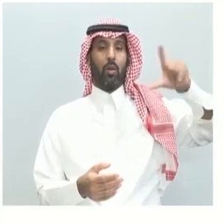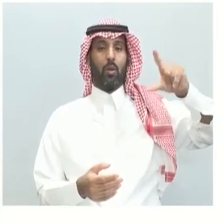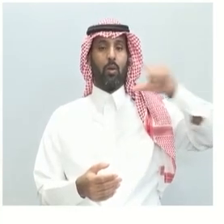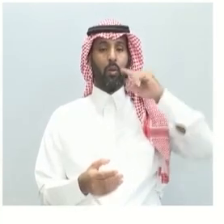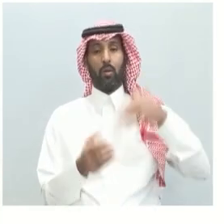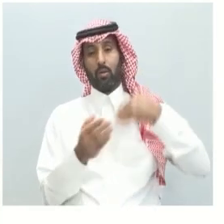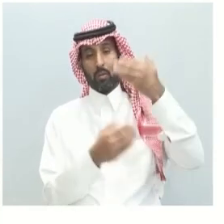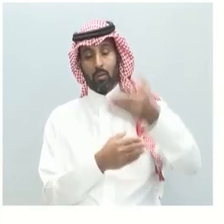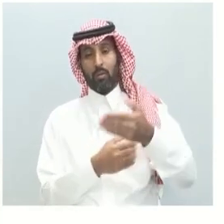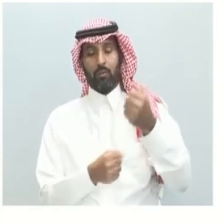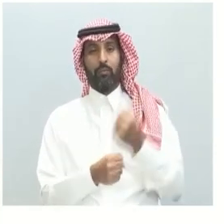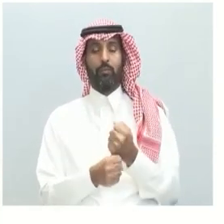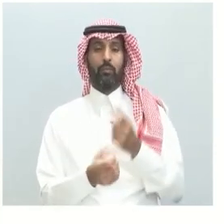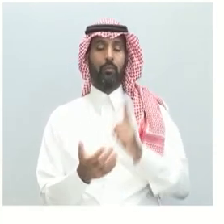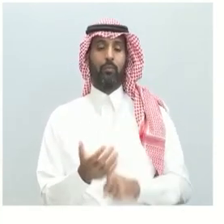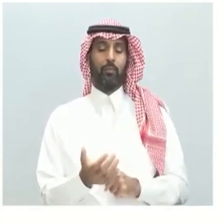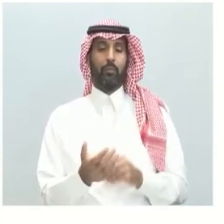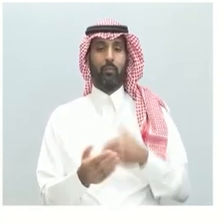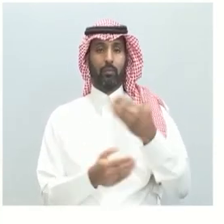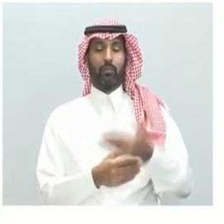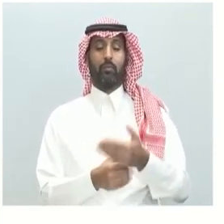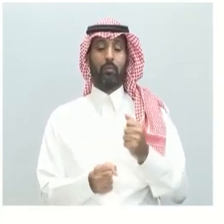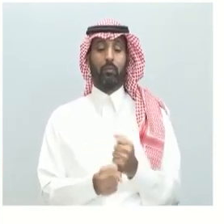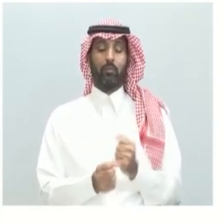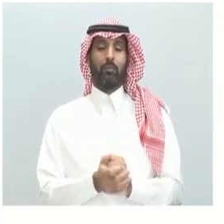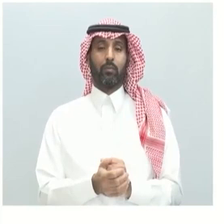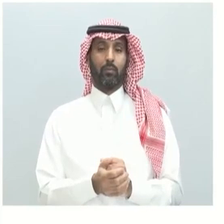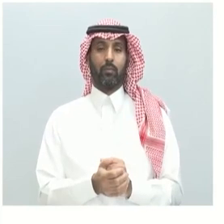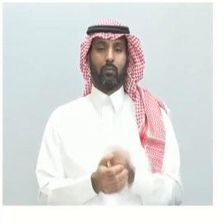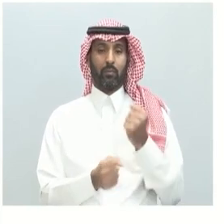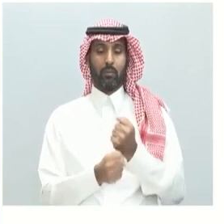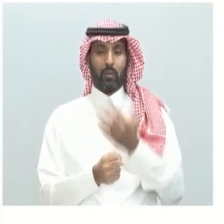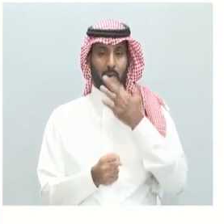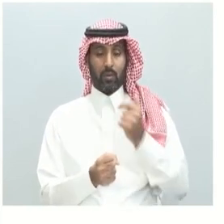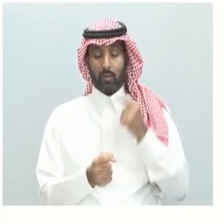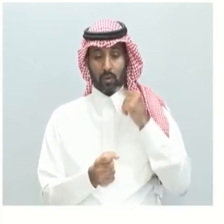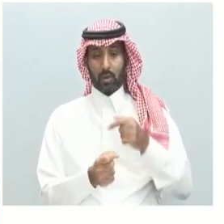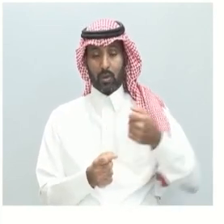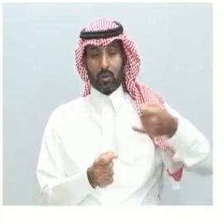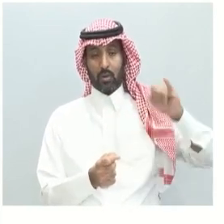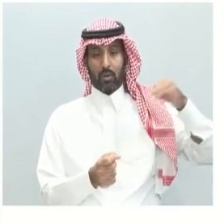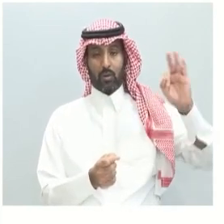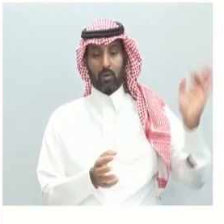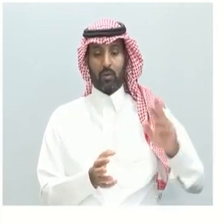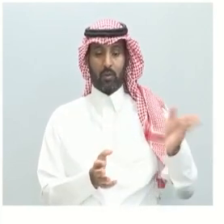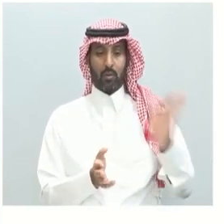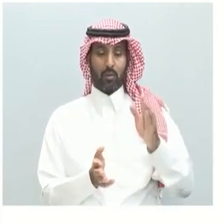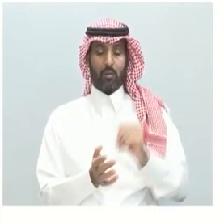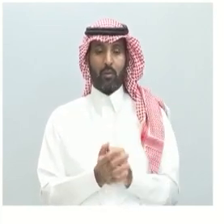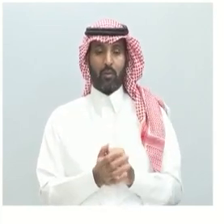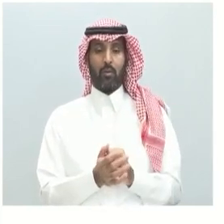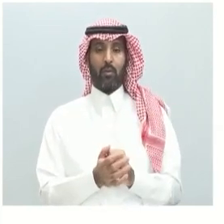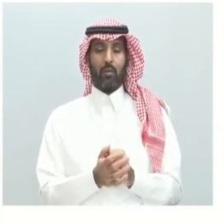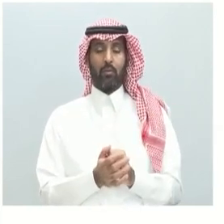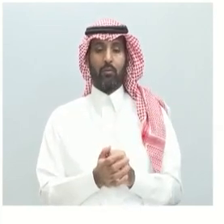talking about future facts, what will happen in the future, use the simple present in the if clause. In the if clause, we